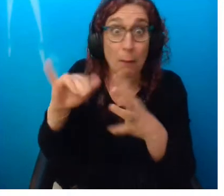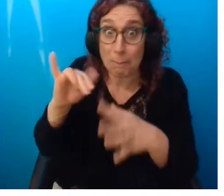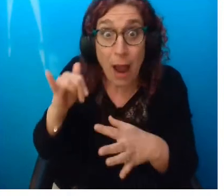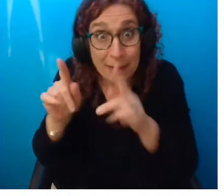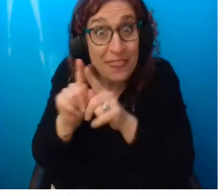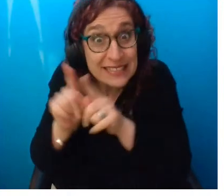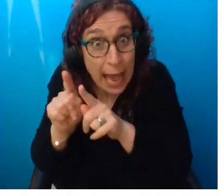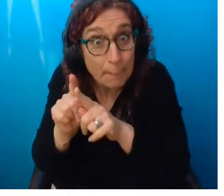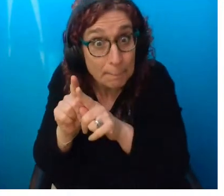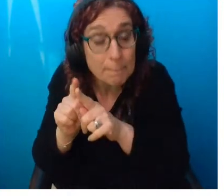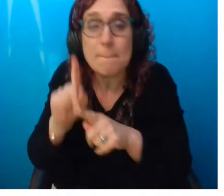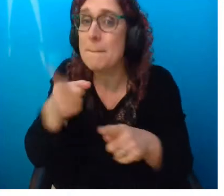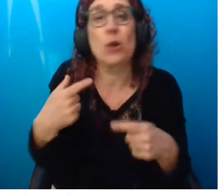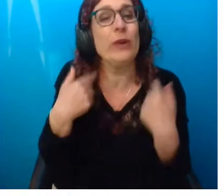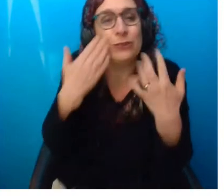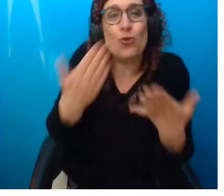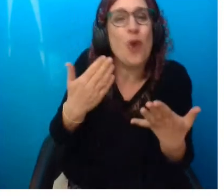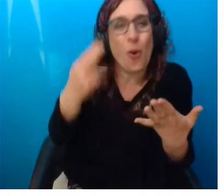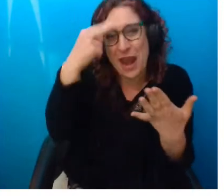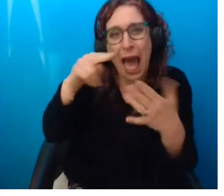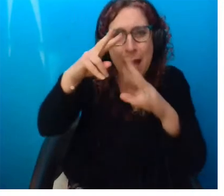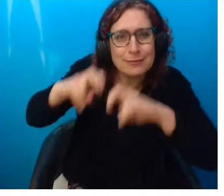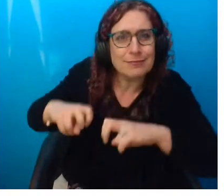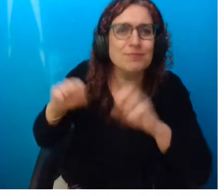yet. Next slide.